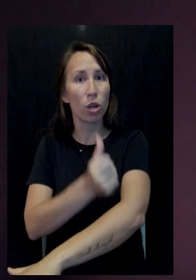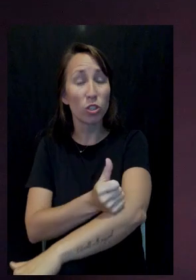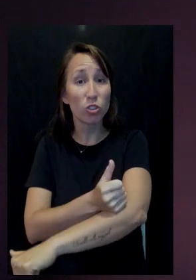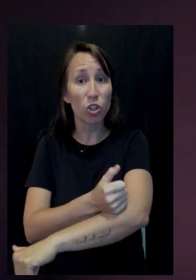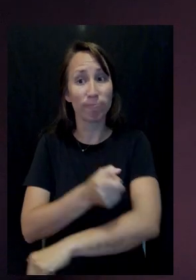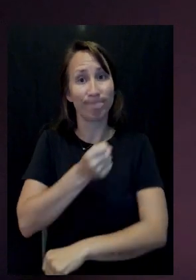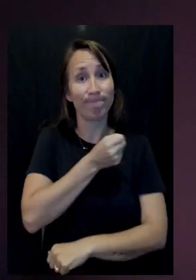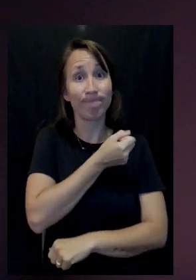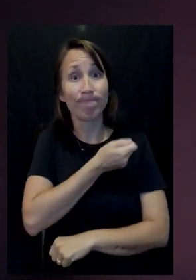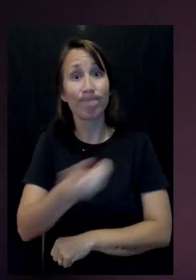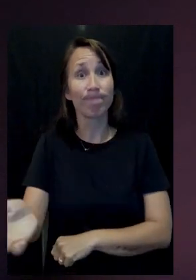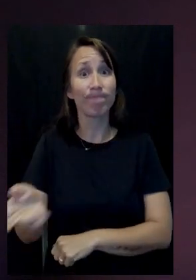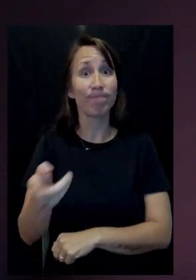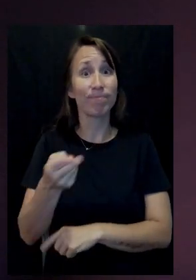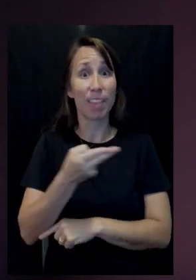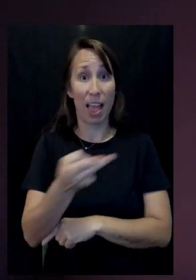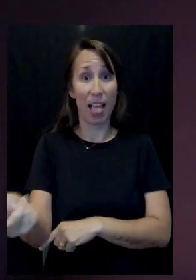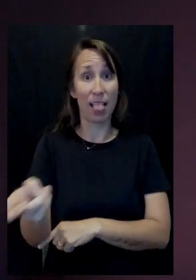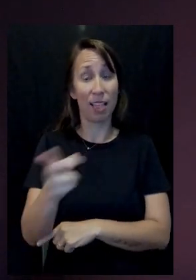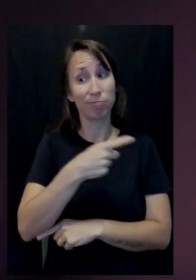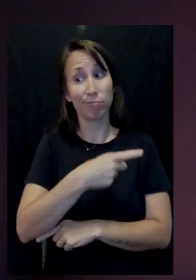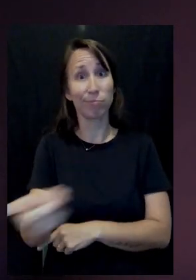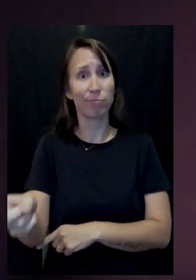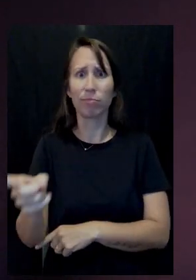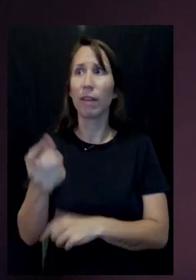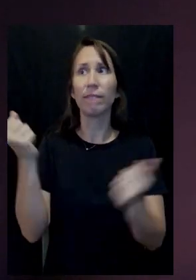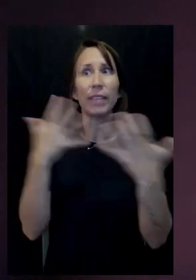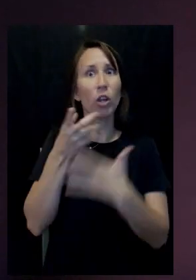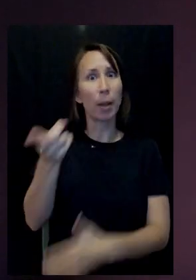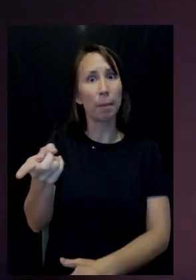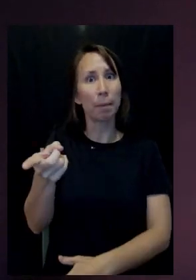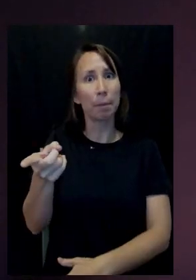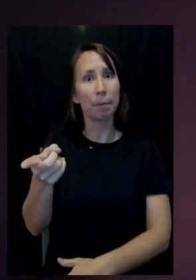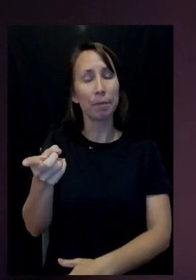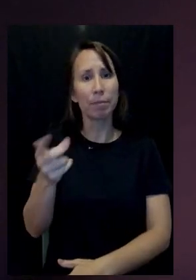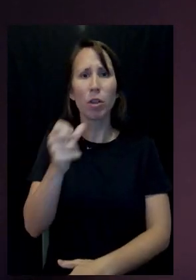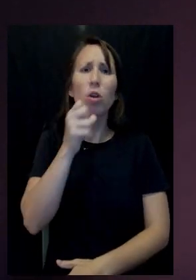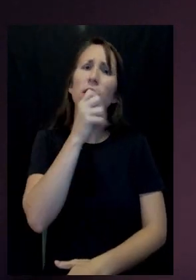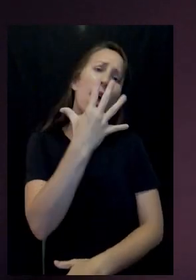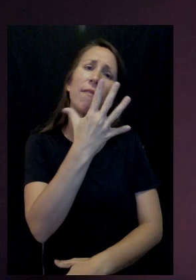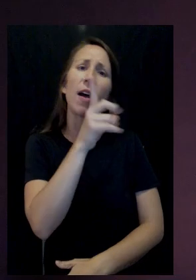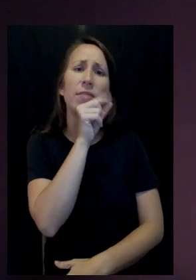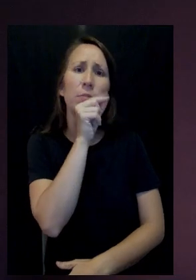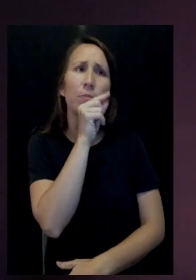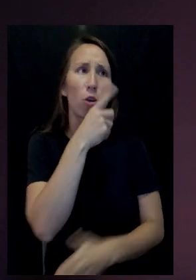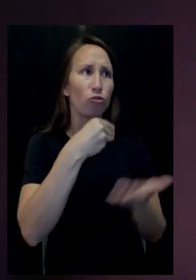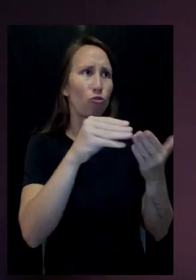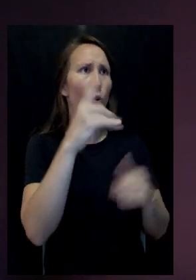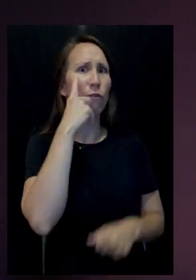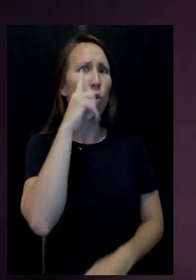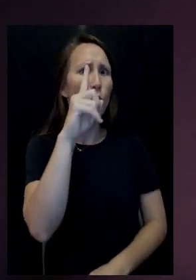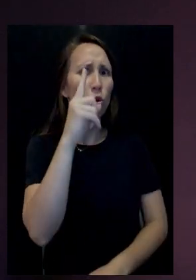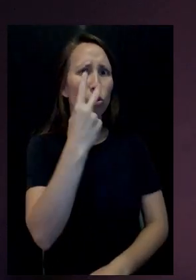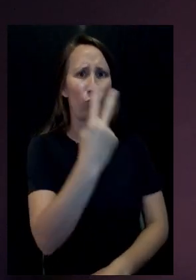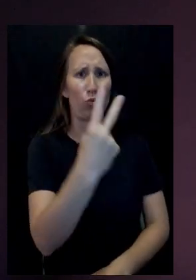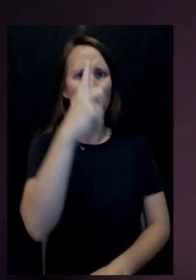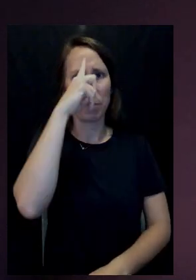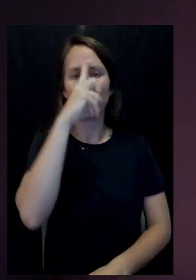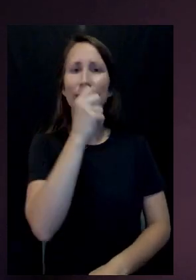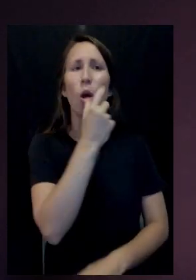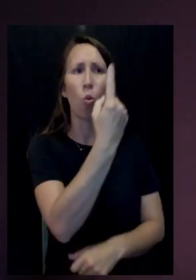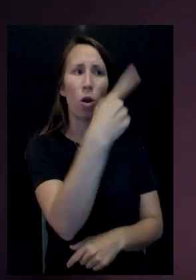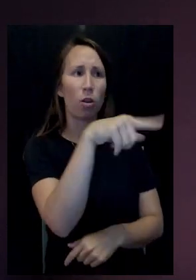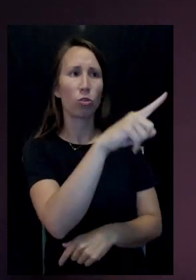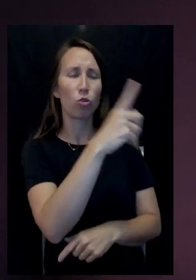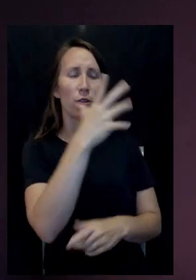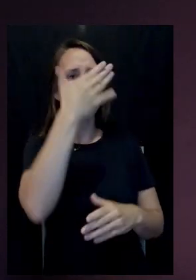hell. Yes, I tell you, fear him. Are not five sparrows sold for 2 pennies? And not one of them is forgotten before